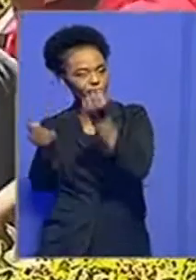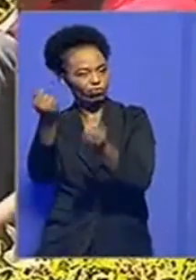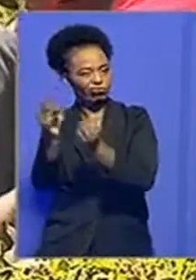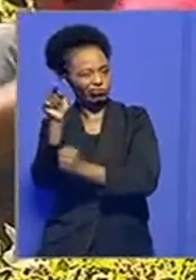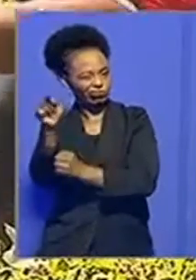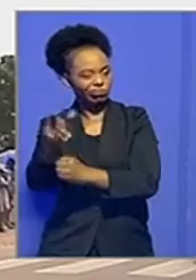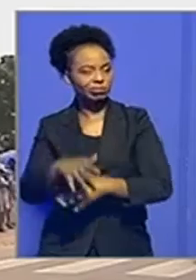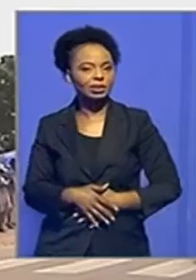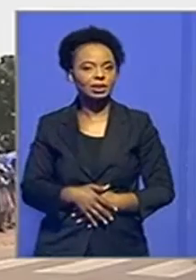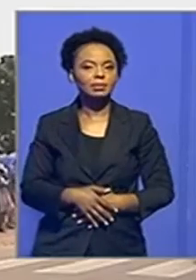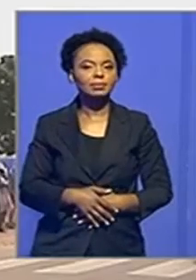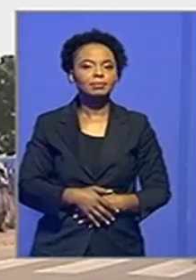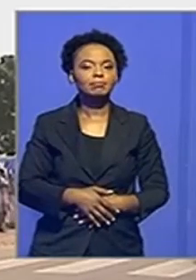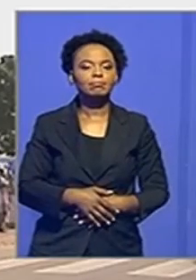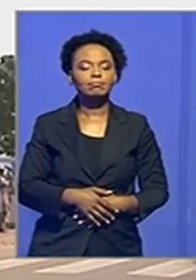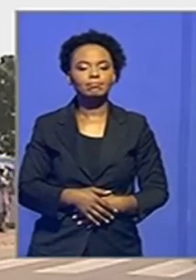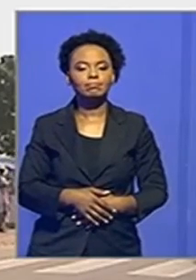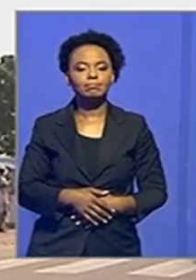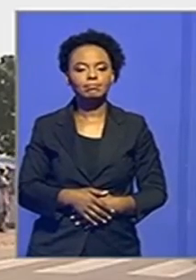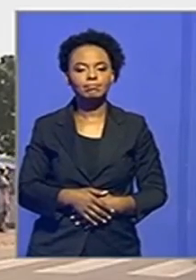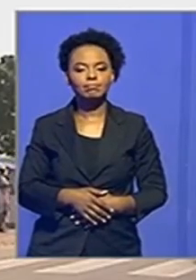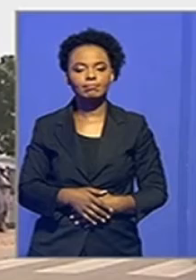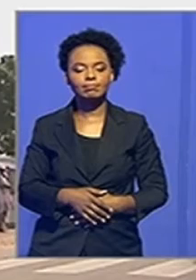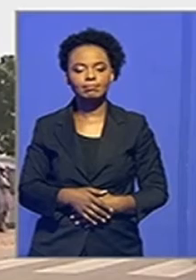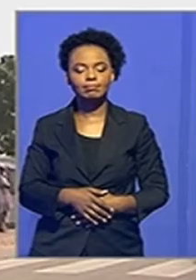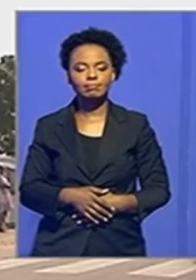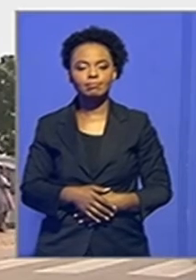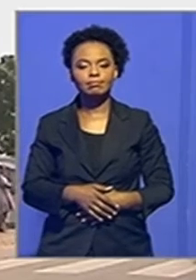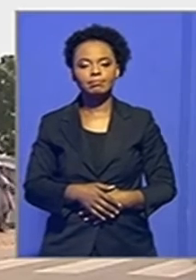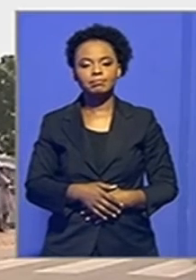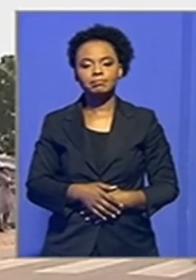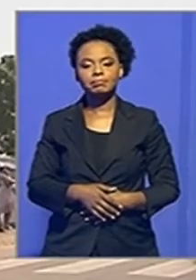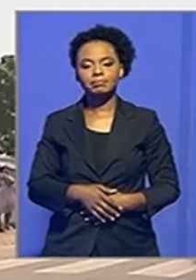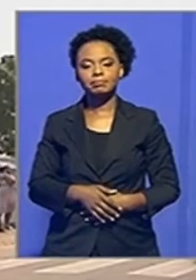maleba. Offense Stimo, SABC News, Pretoria.